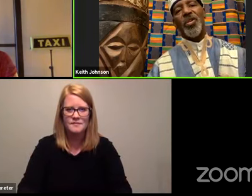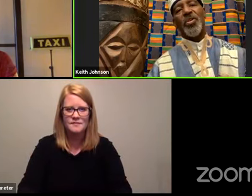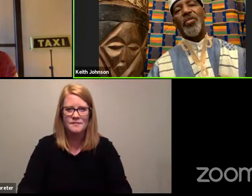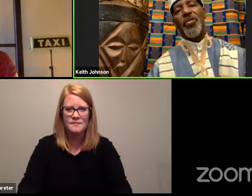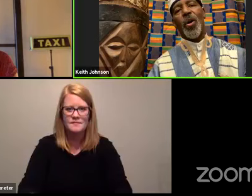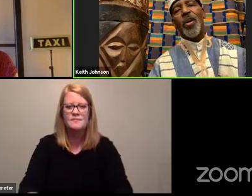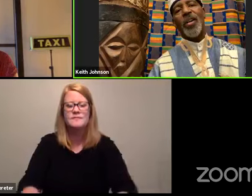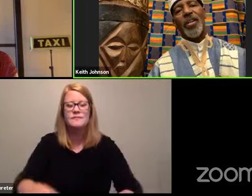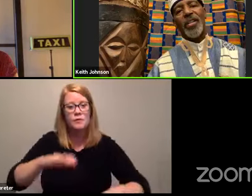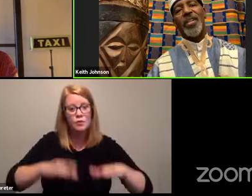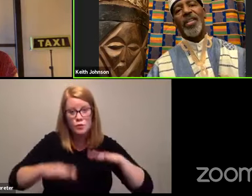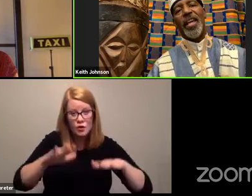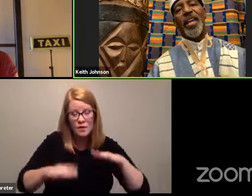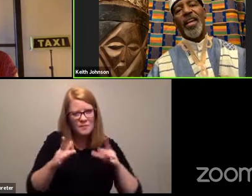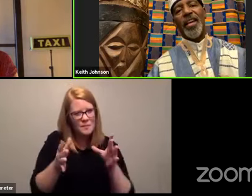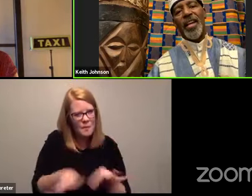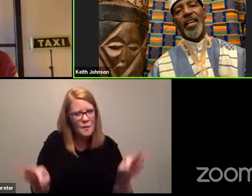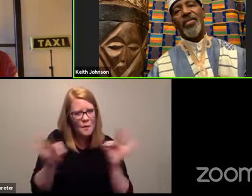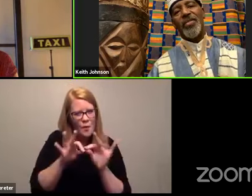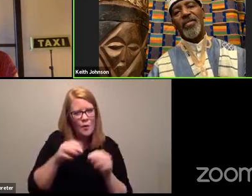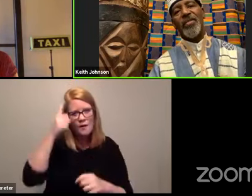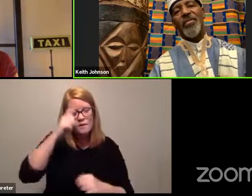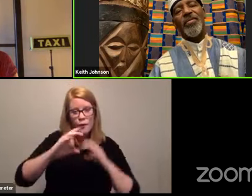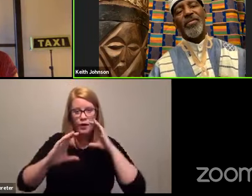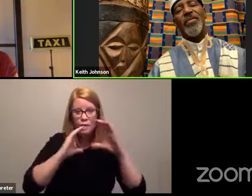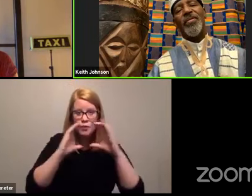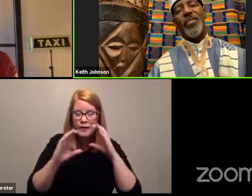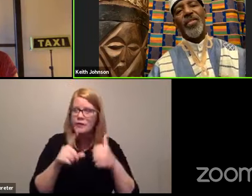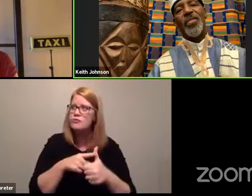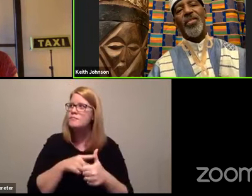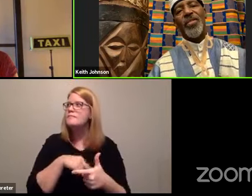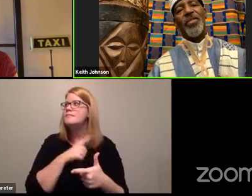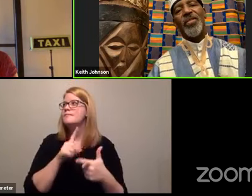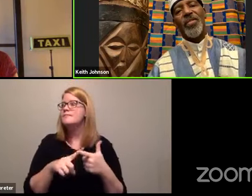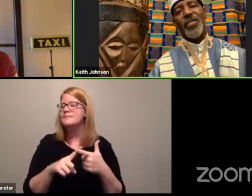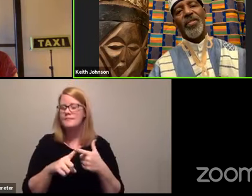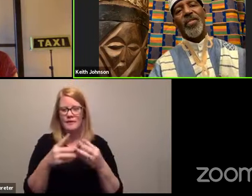They're used for healing.